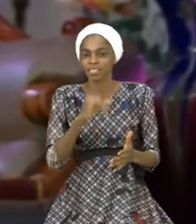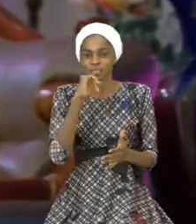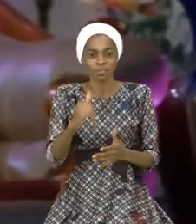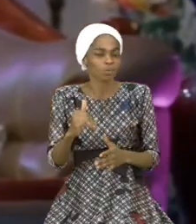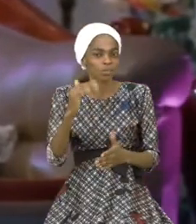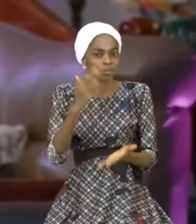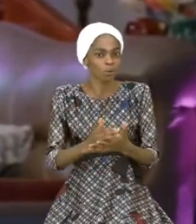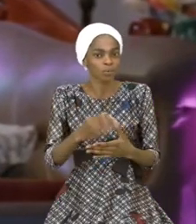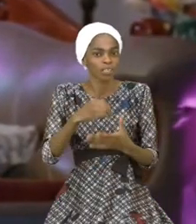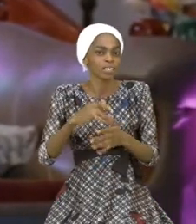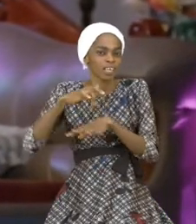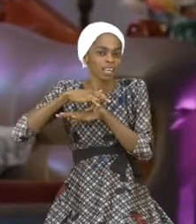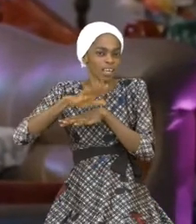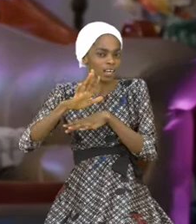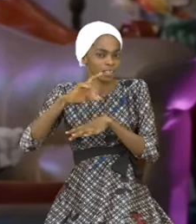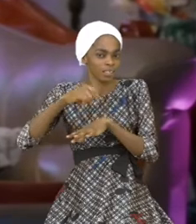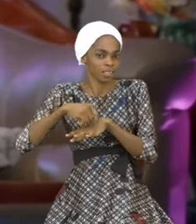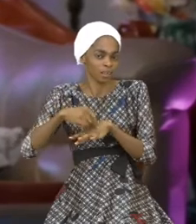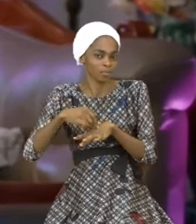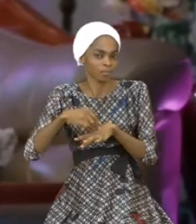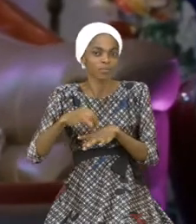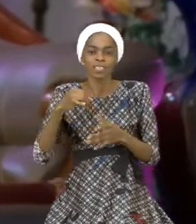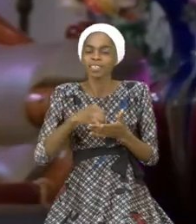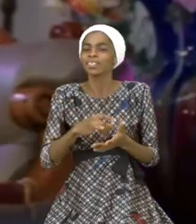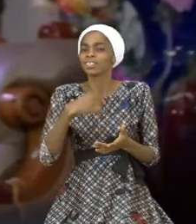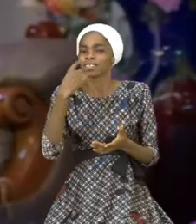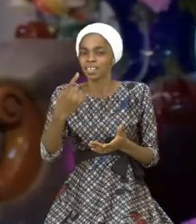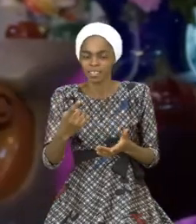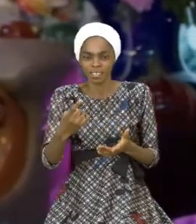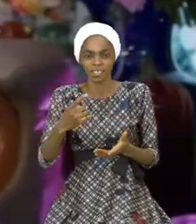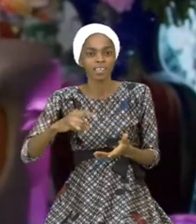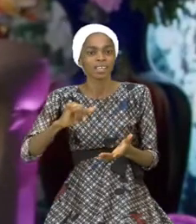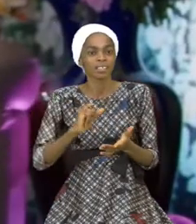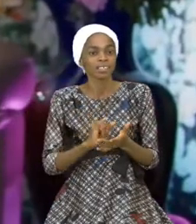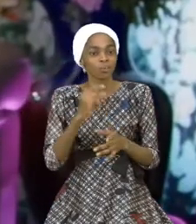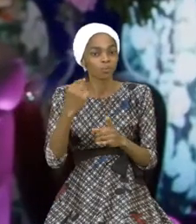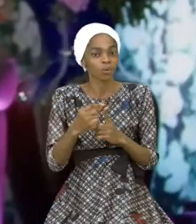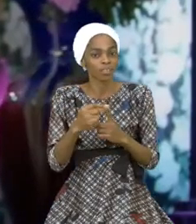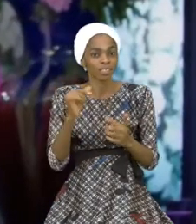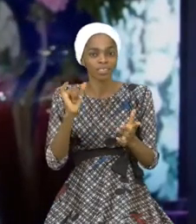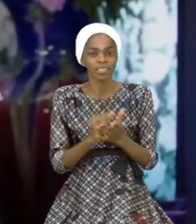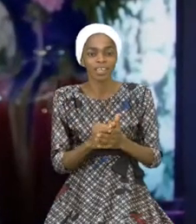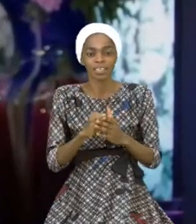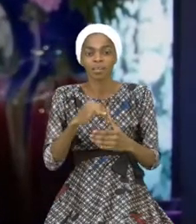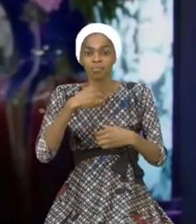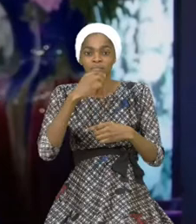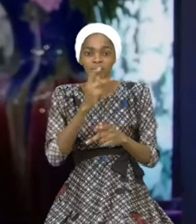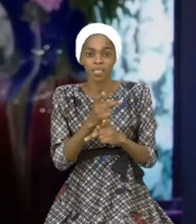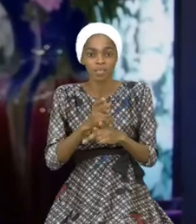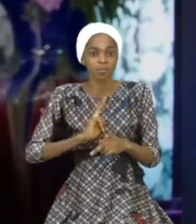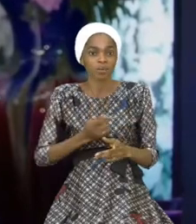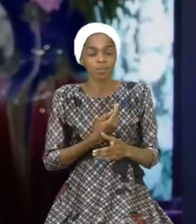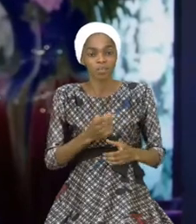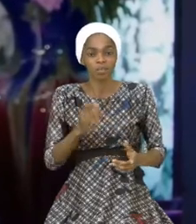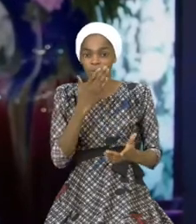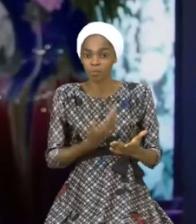early century. It says the word that gets us born again